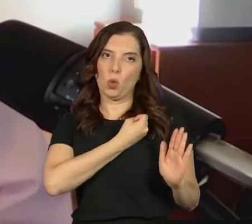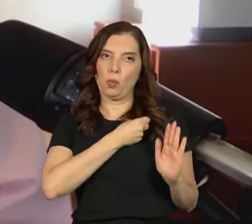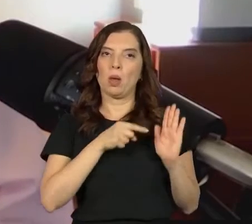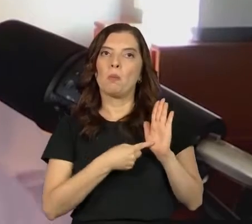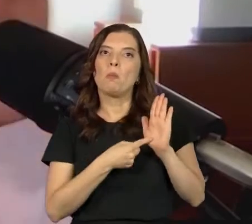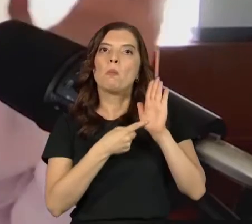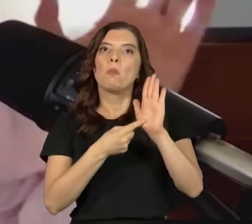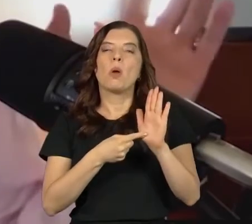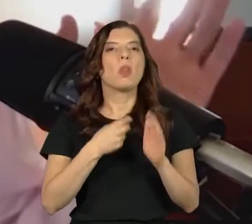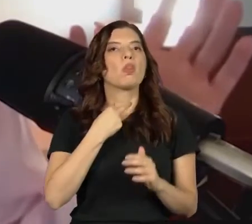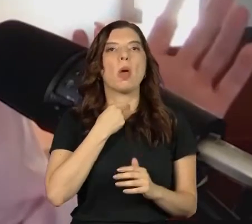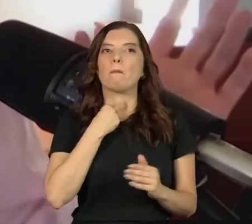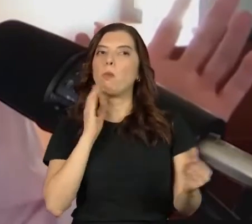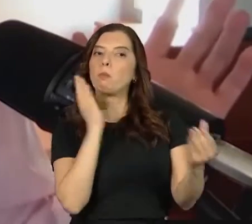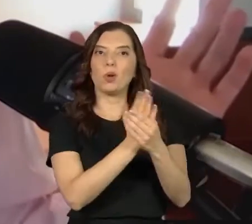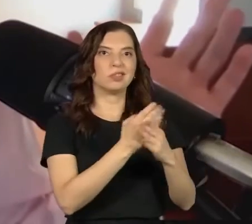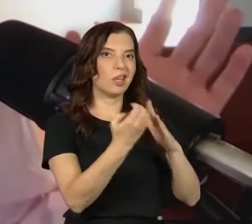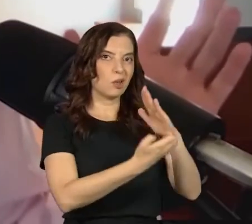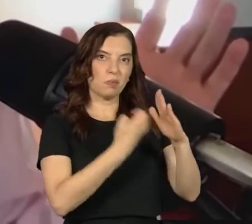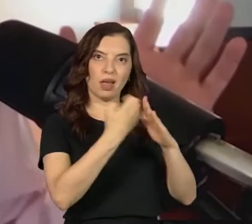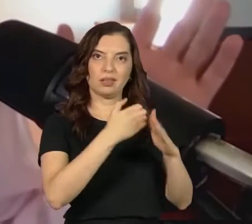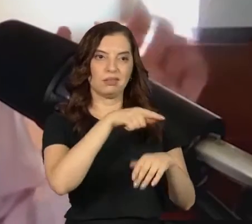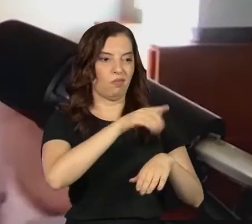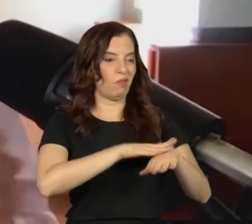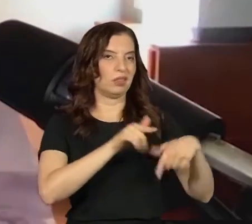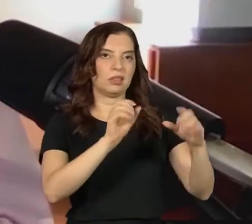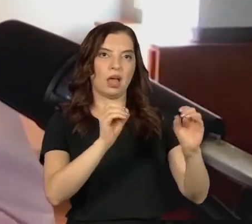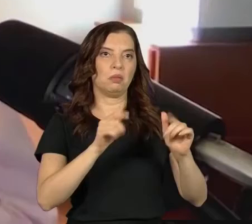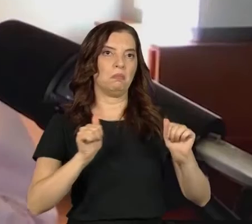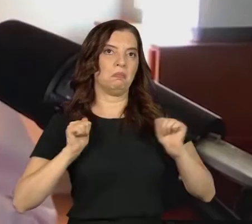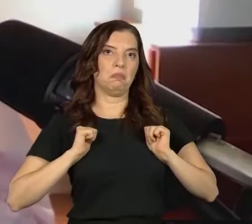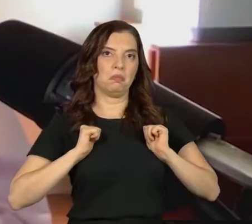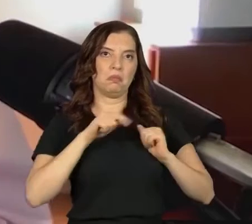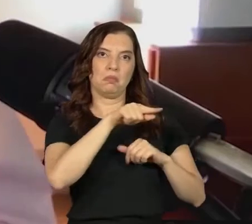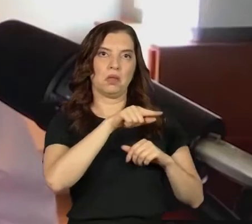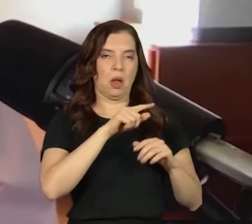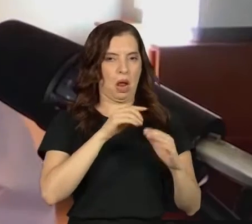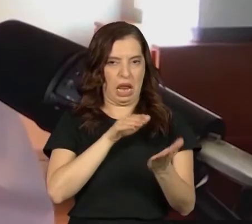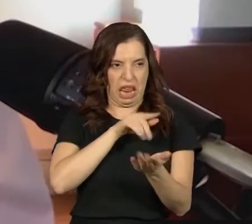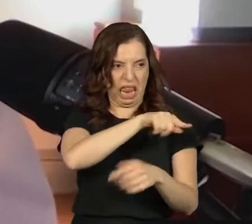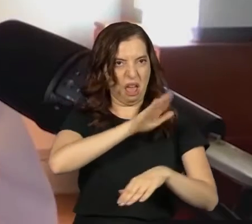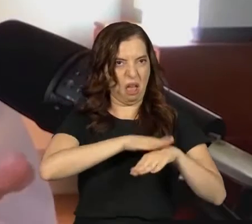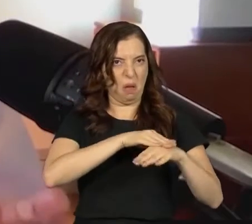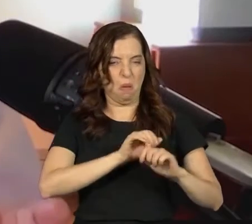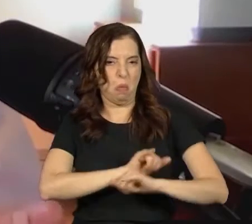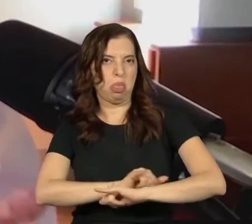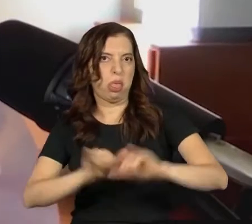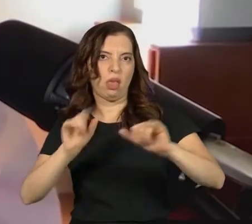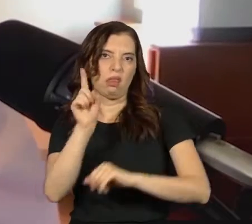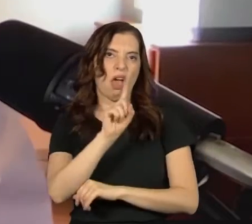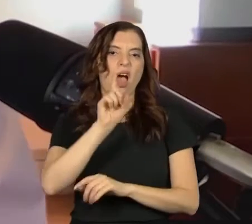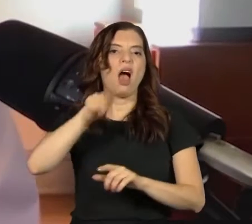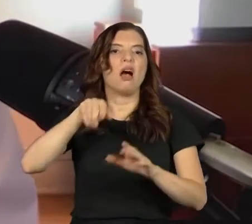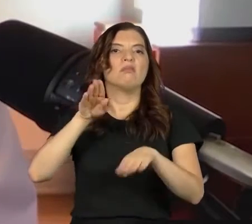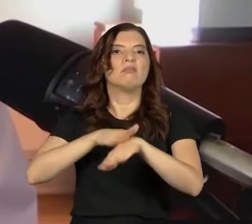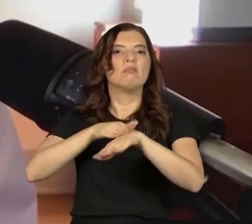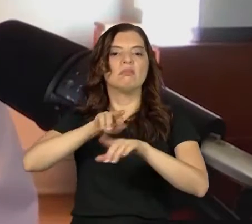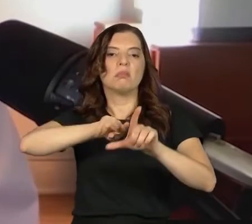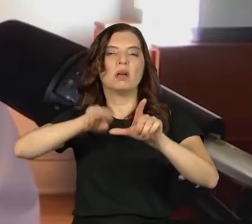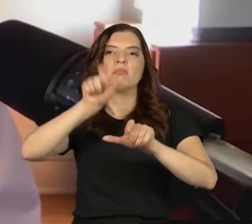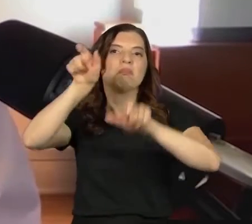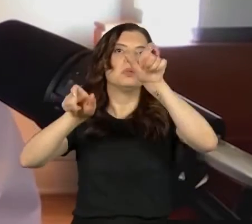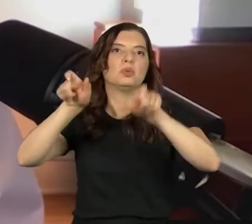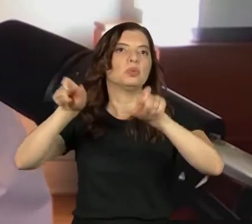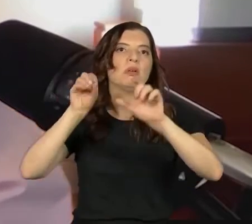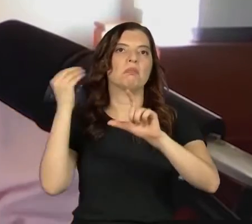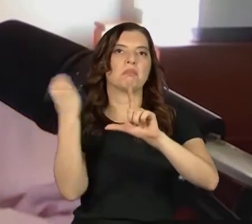law that says we can't sue the companies for whatever they do because they're not publishers, they're just platforms. So we have a